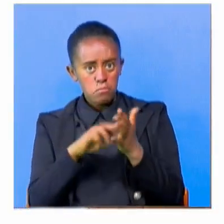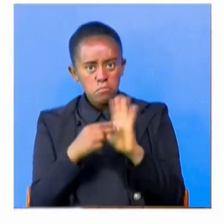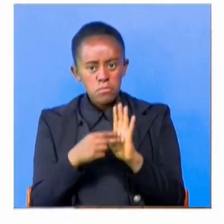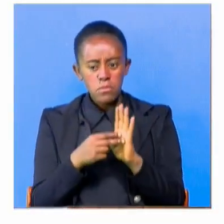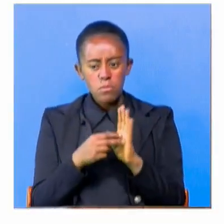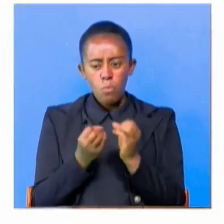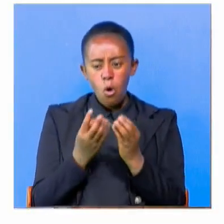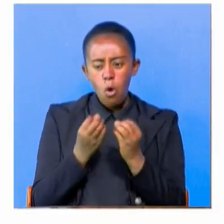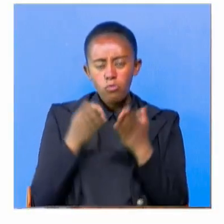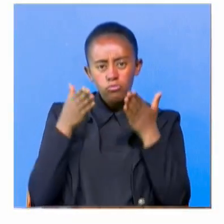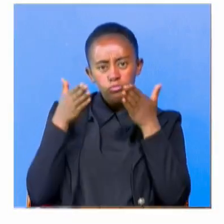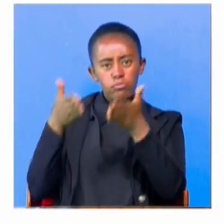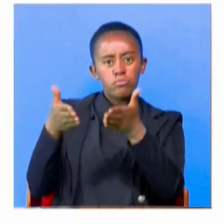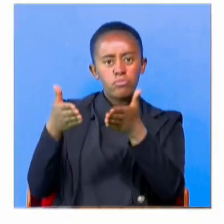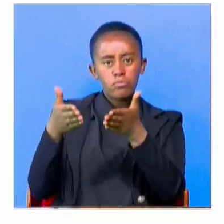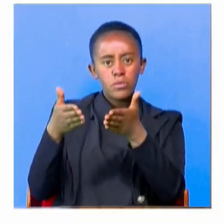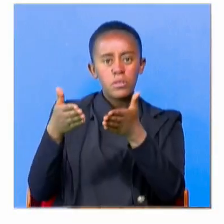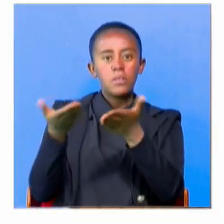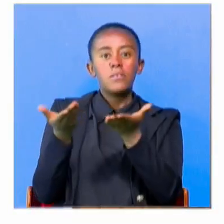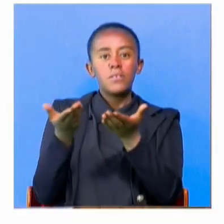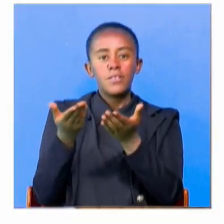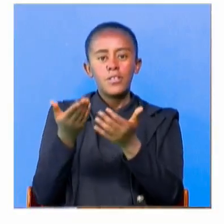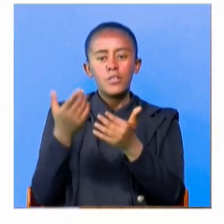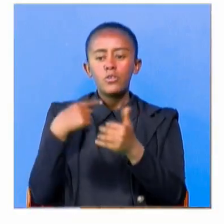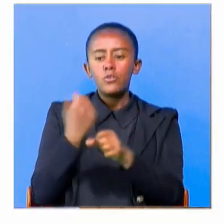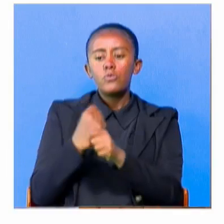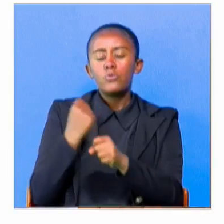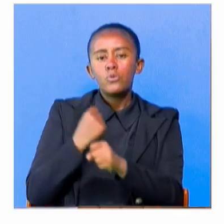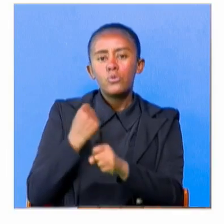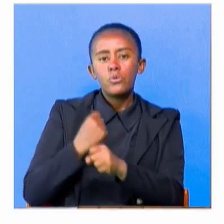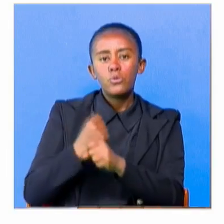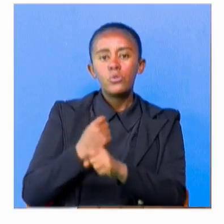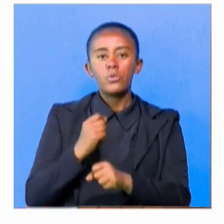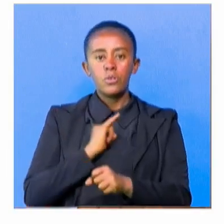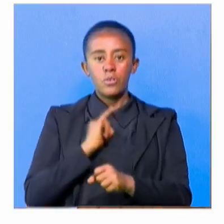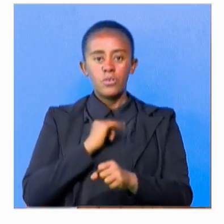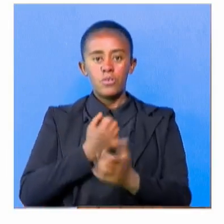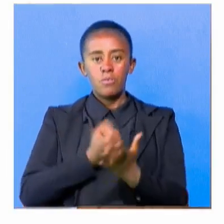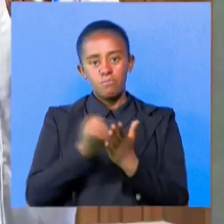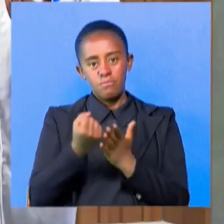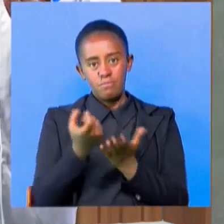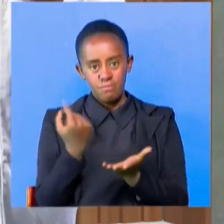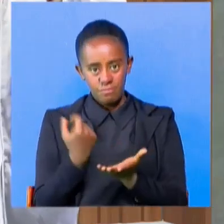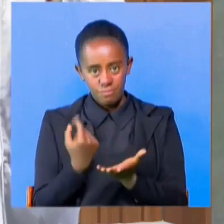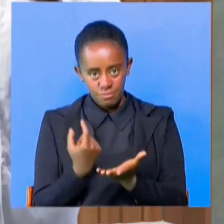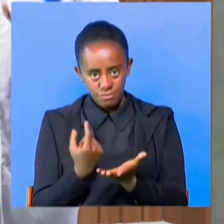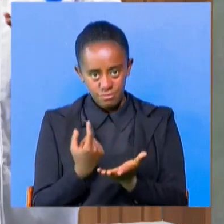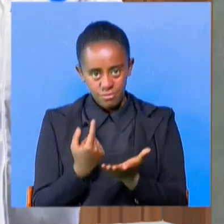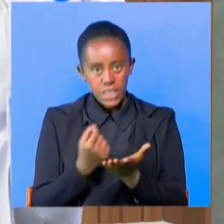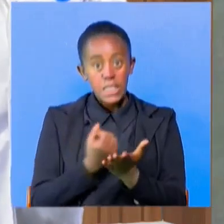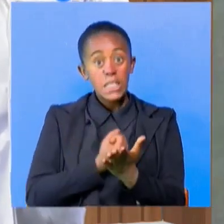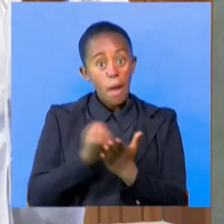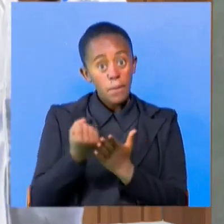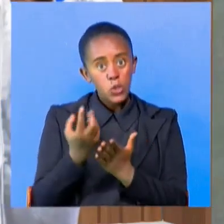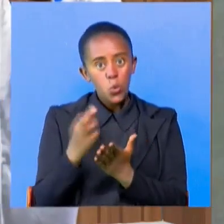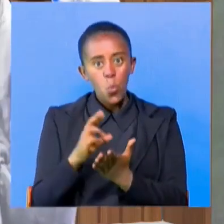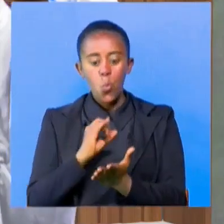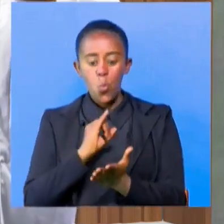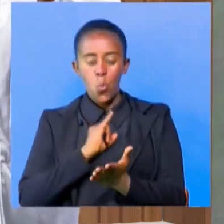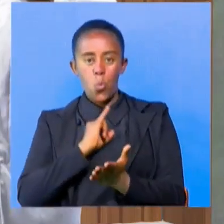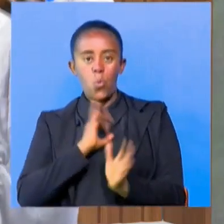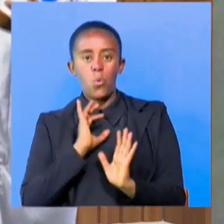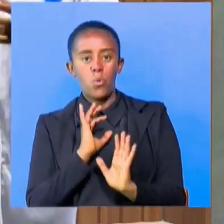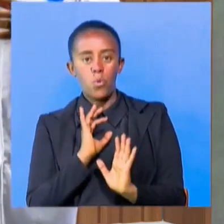emphasis about the door of the actor. That means the subject, the one who